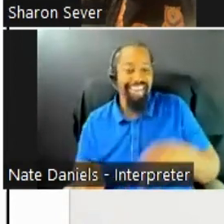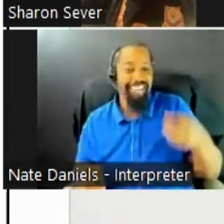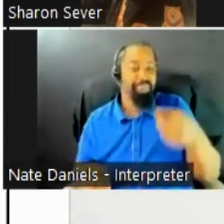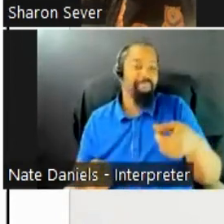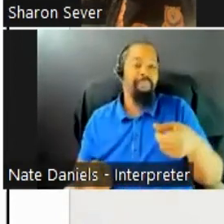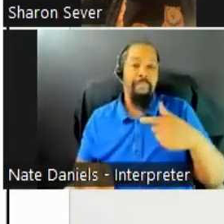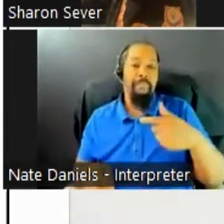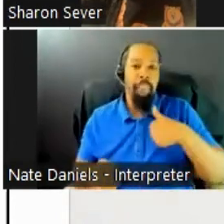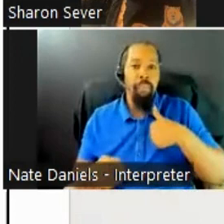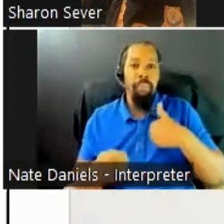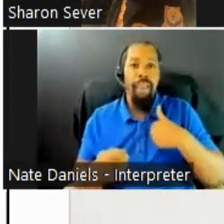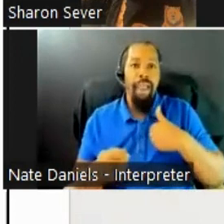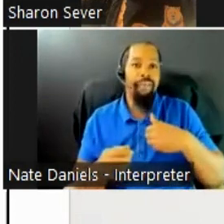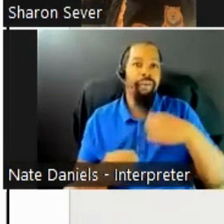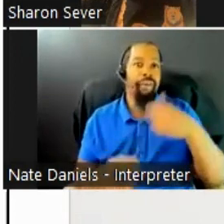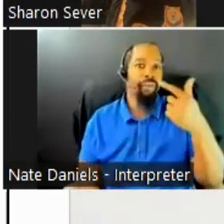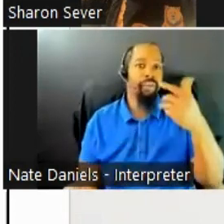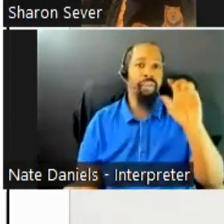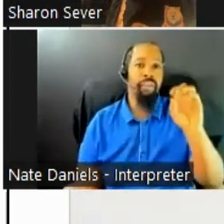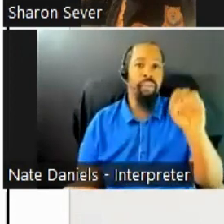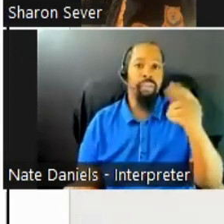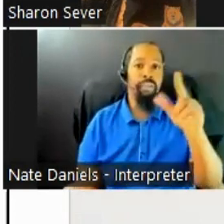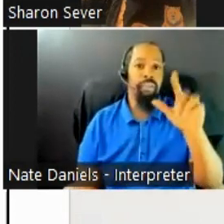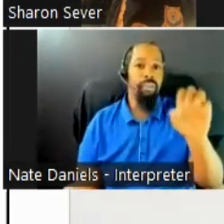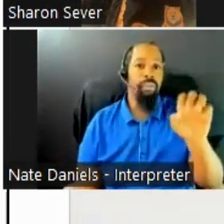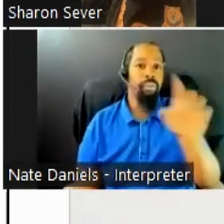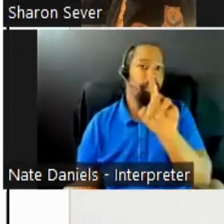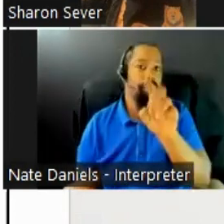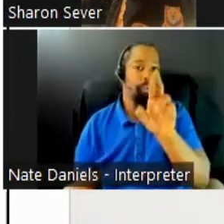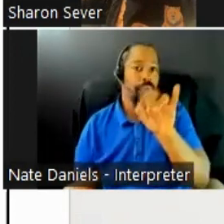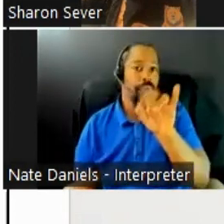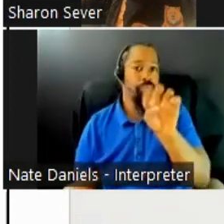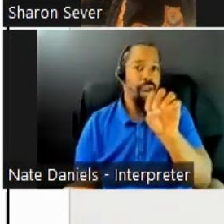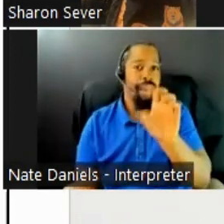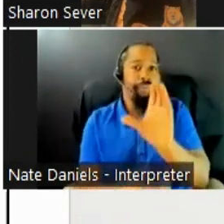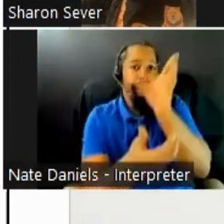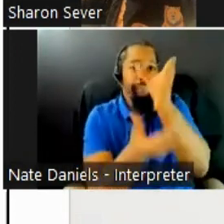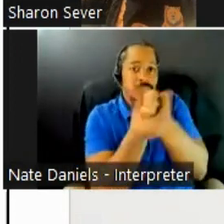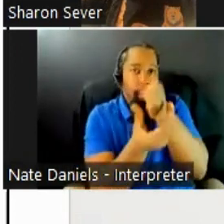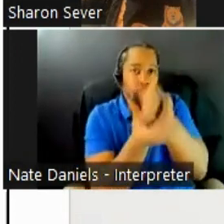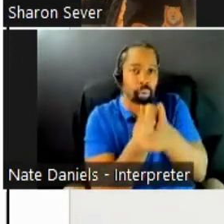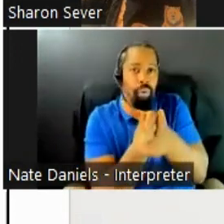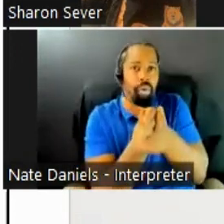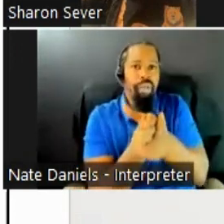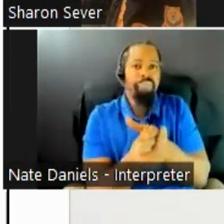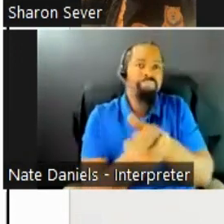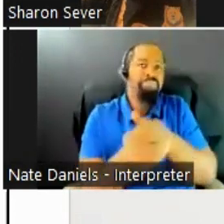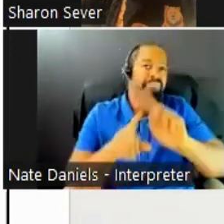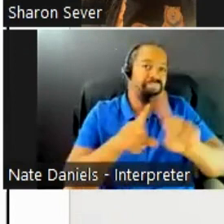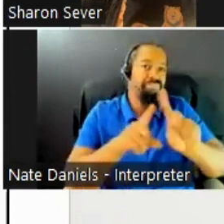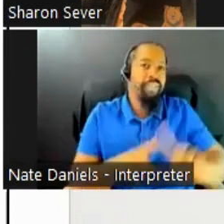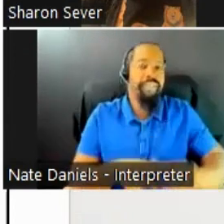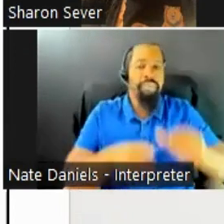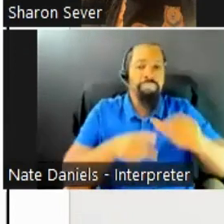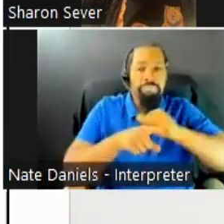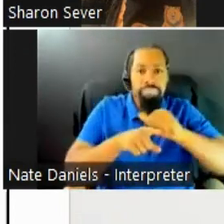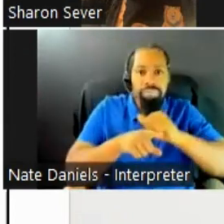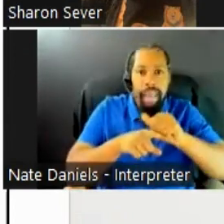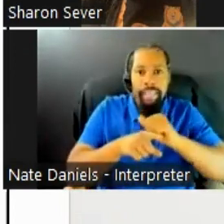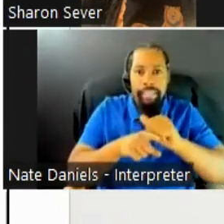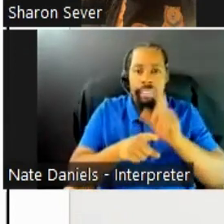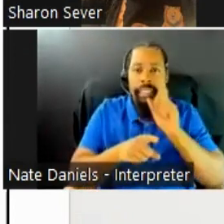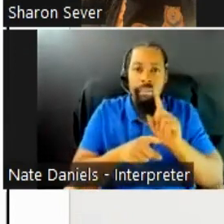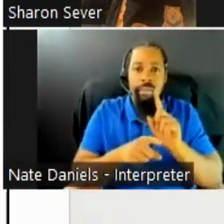of free exercises for job interview skills. Learning how to research a company, request an informational